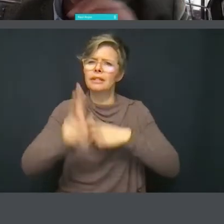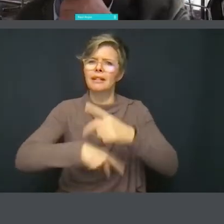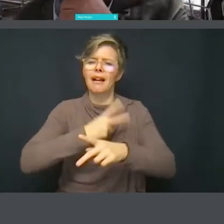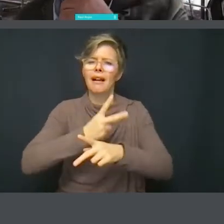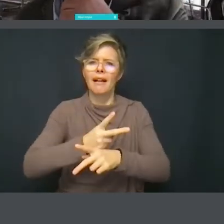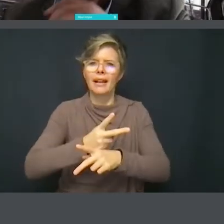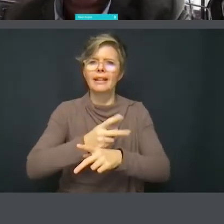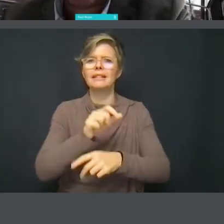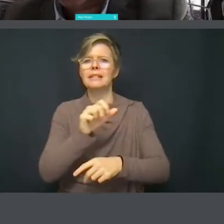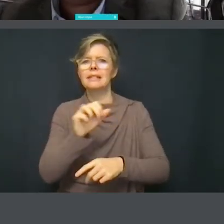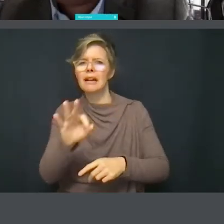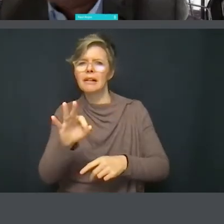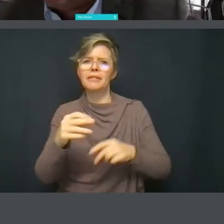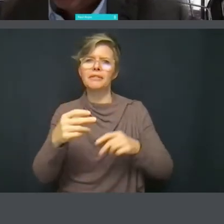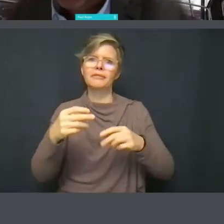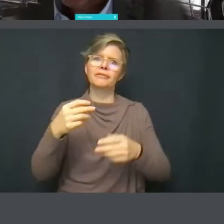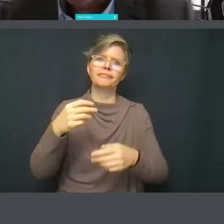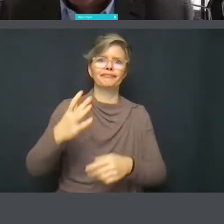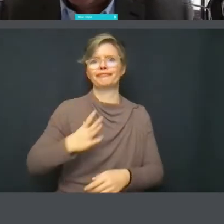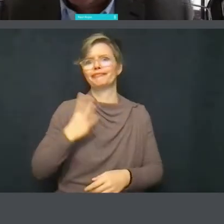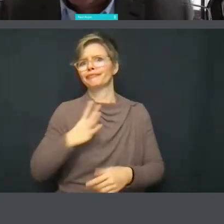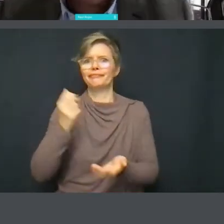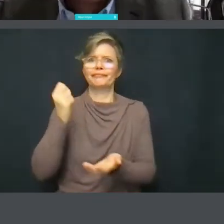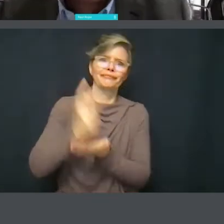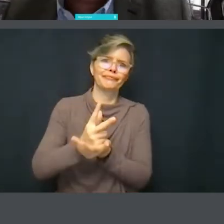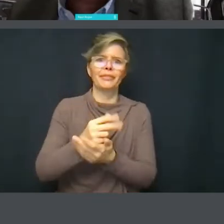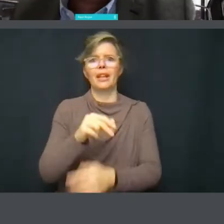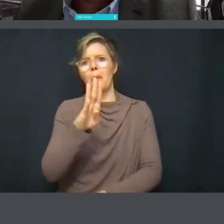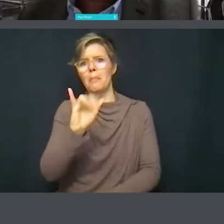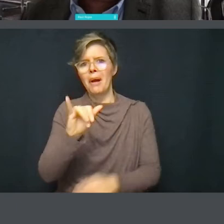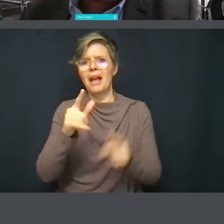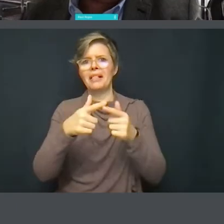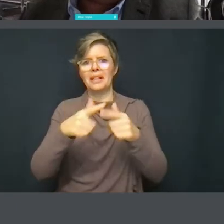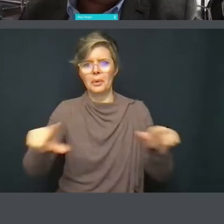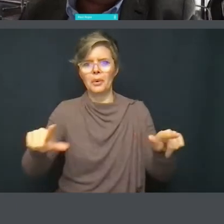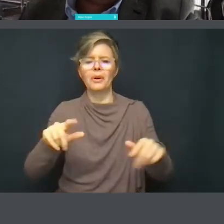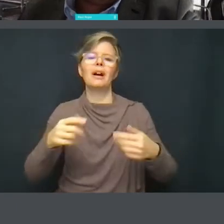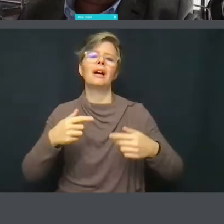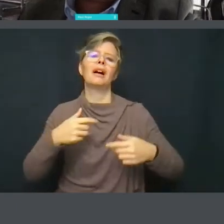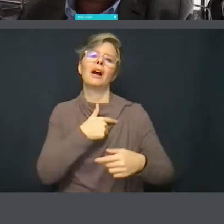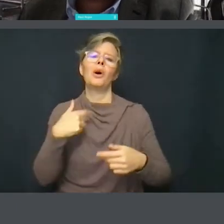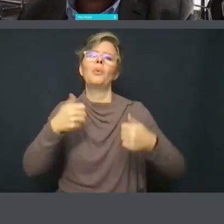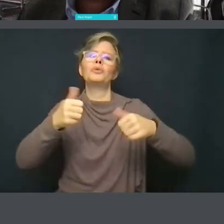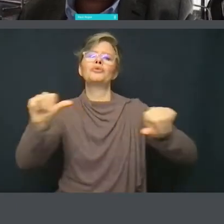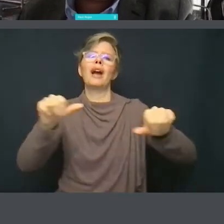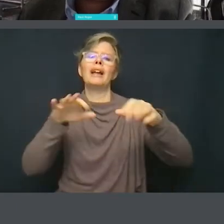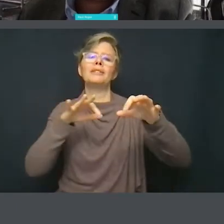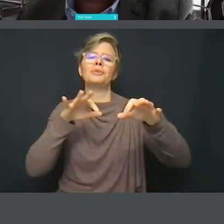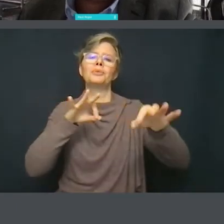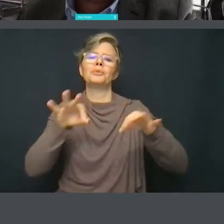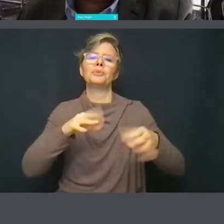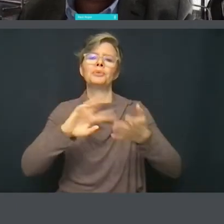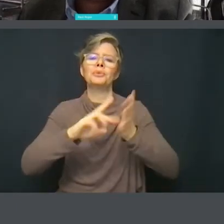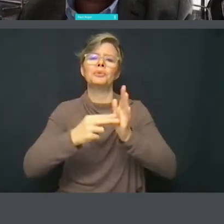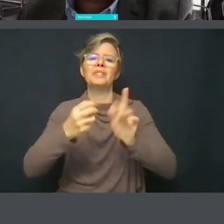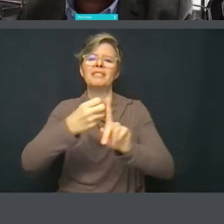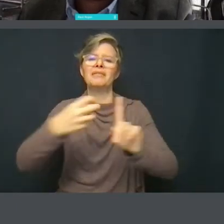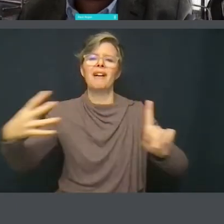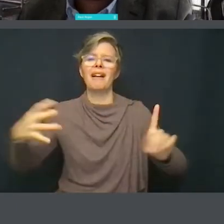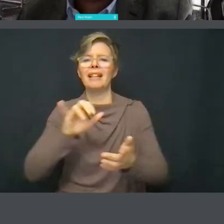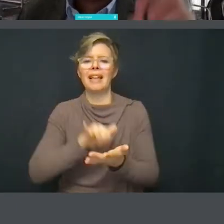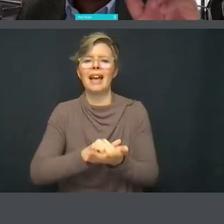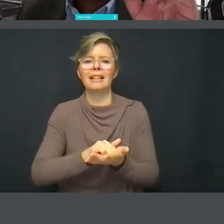what's bilingual. So we'll try to define what that is, right? And finally, we'll try to address this question, which is, are dual language